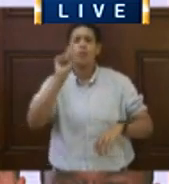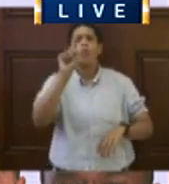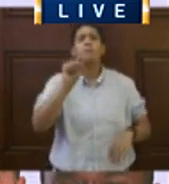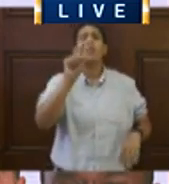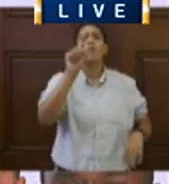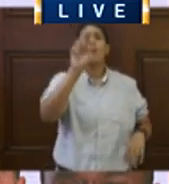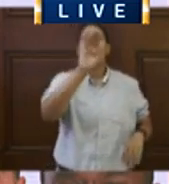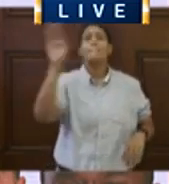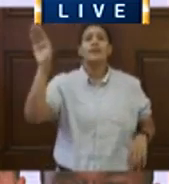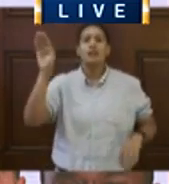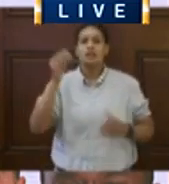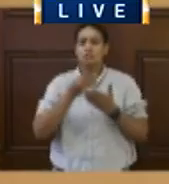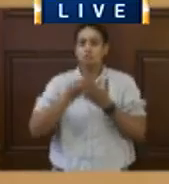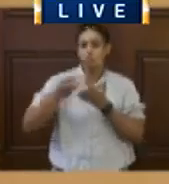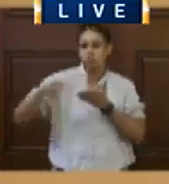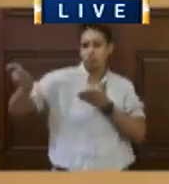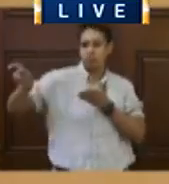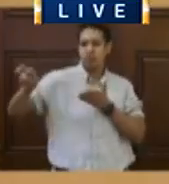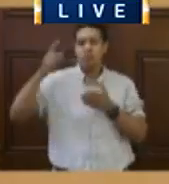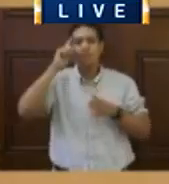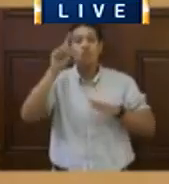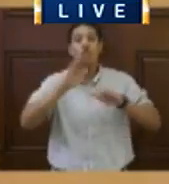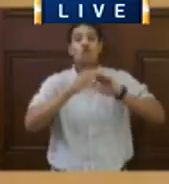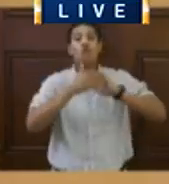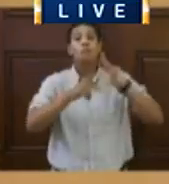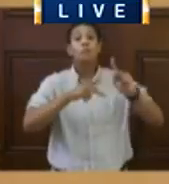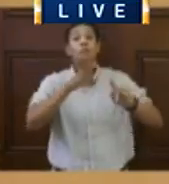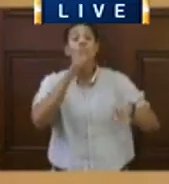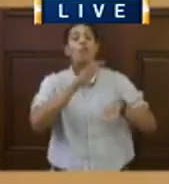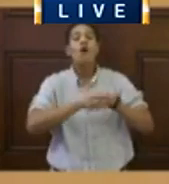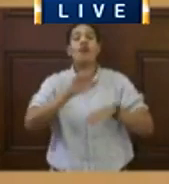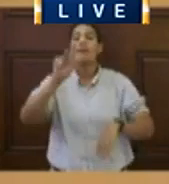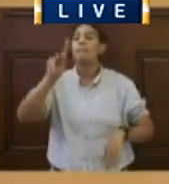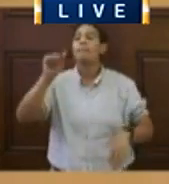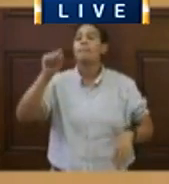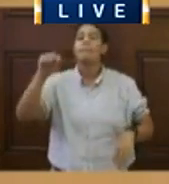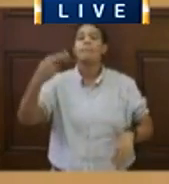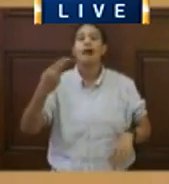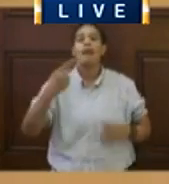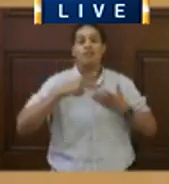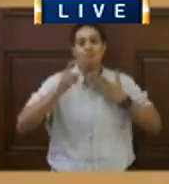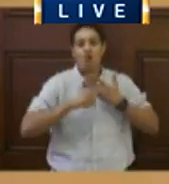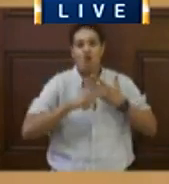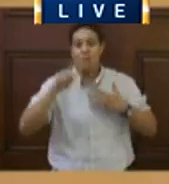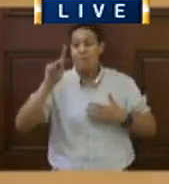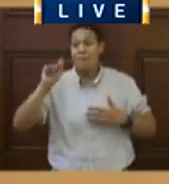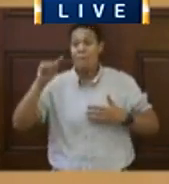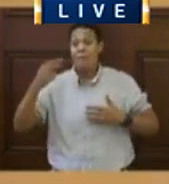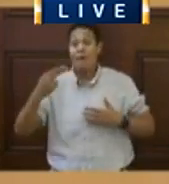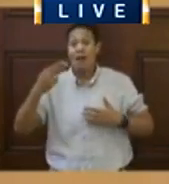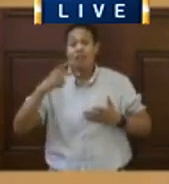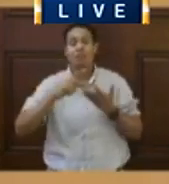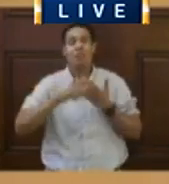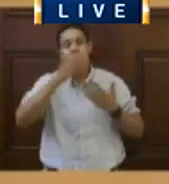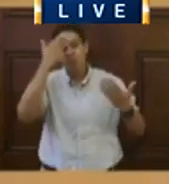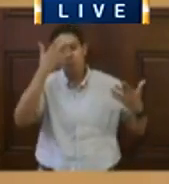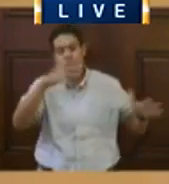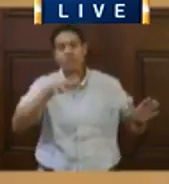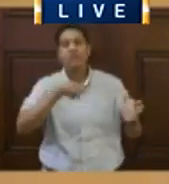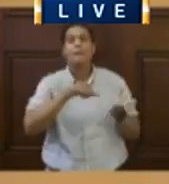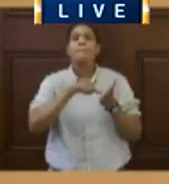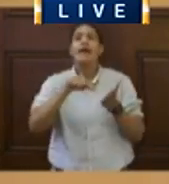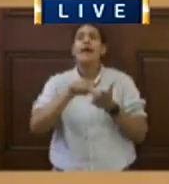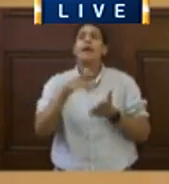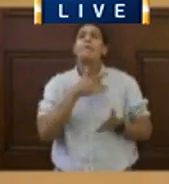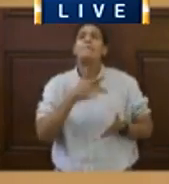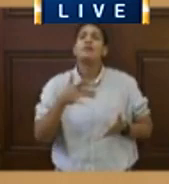billion for Jamaicans who are on the PATH program. And those on the PATH program know that payments would normally be received.